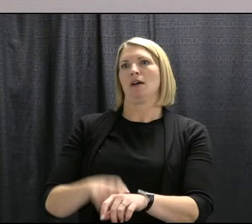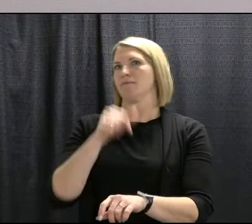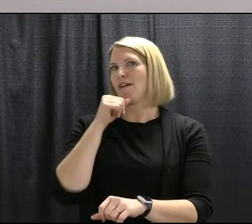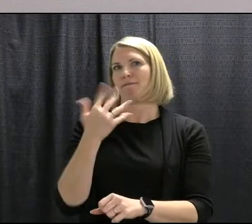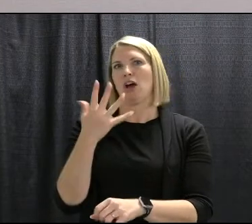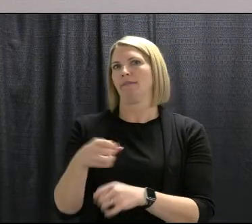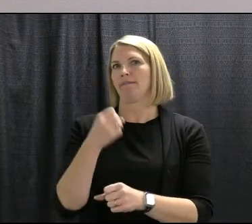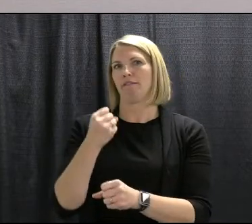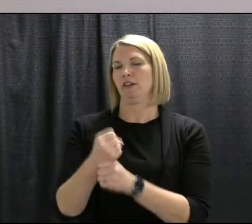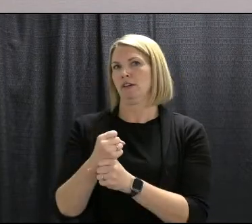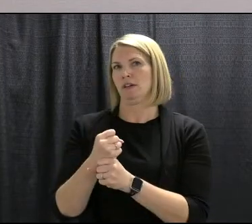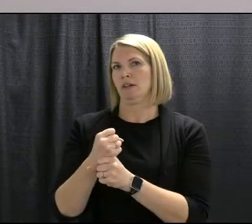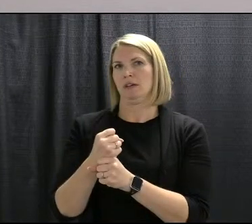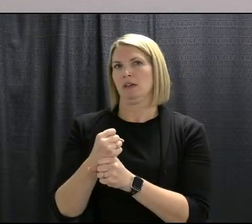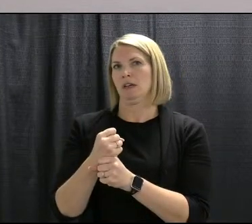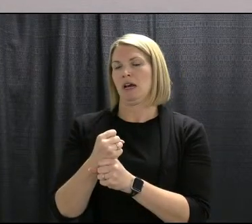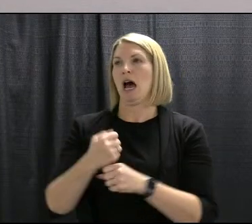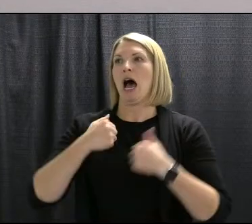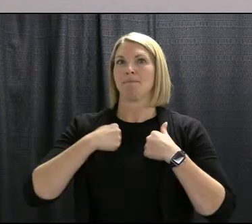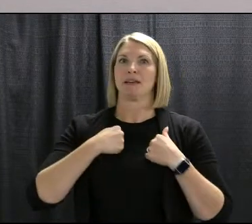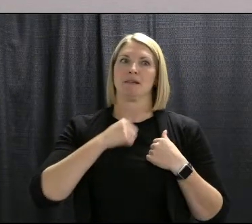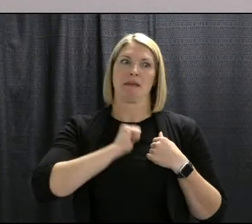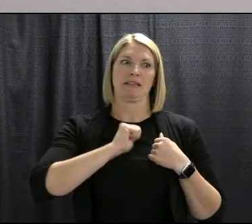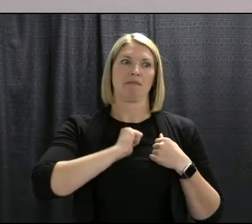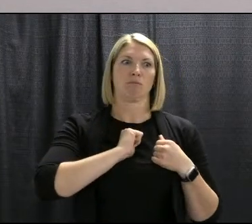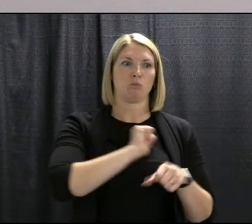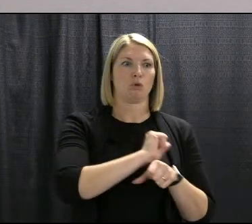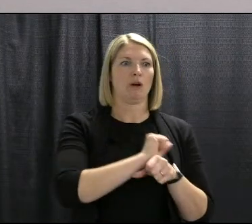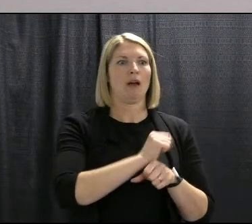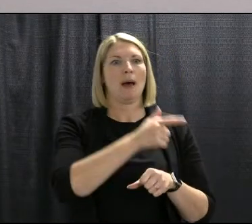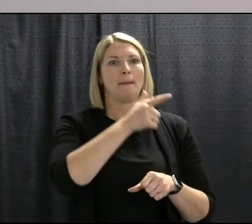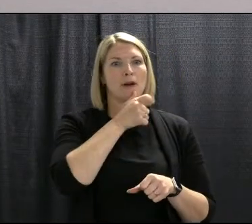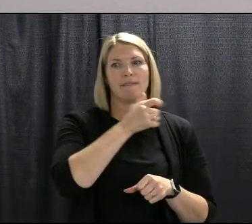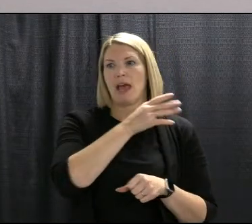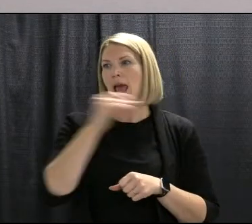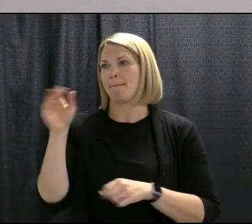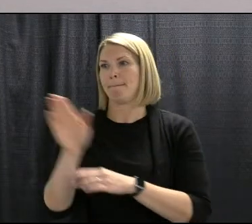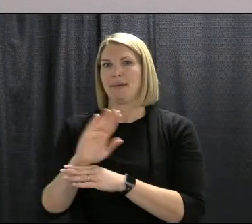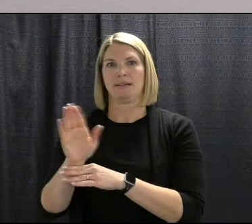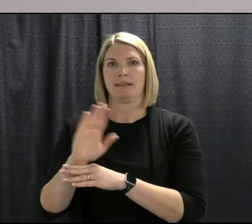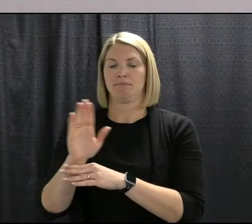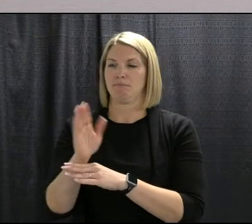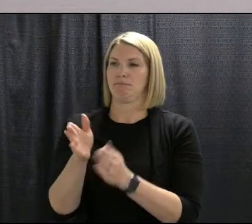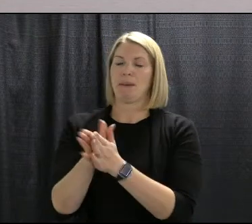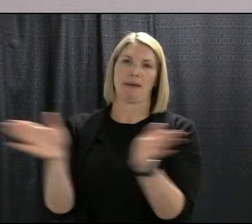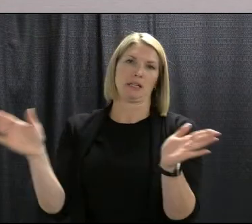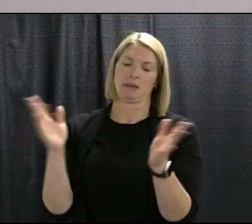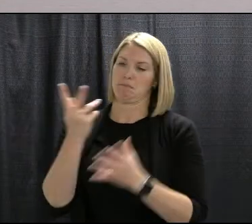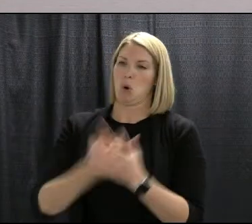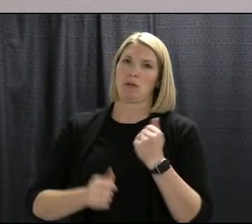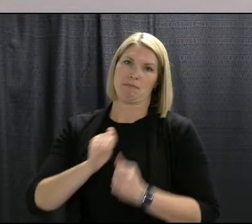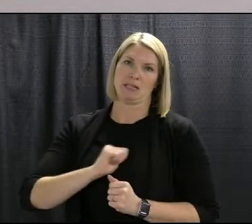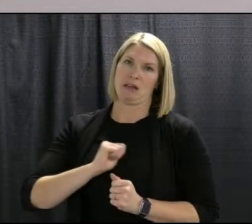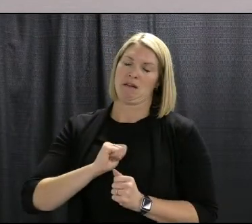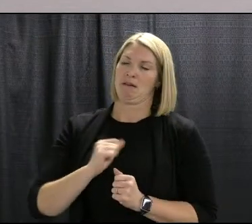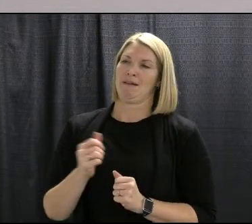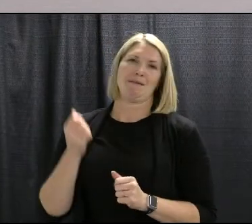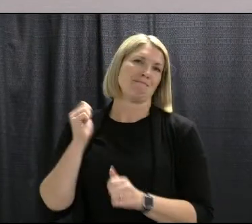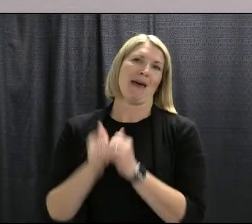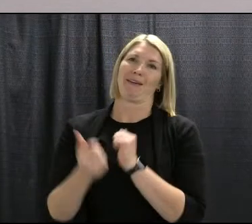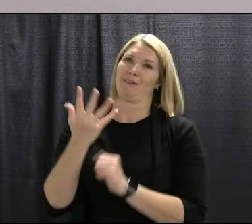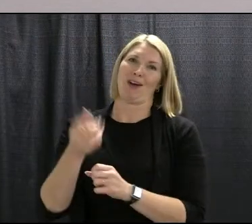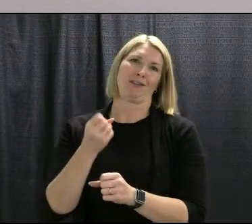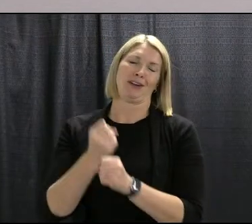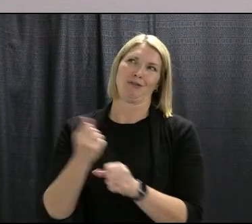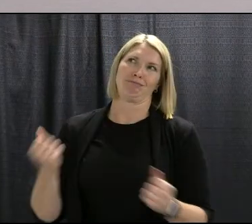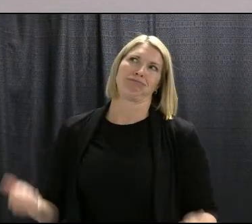I'm a female who's been in both the public and private sectors. Pay equity is something that we wish to enshrine in law,